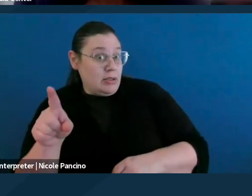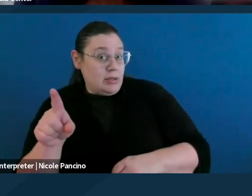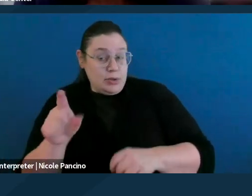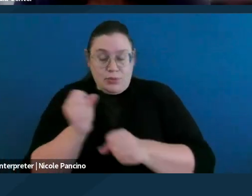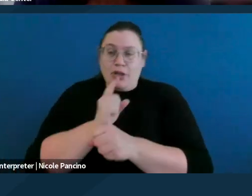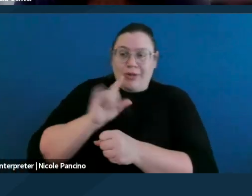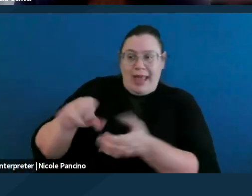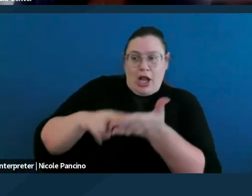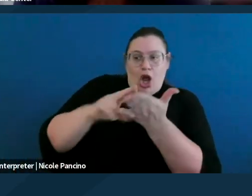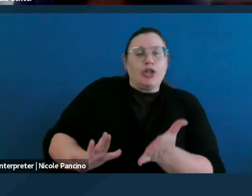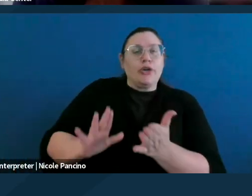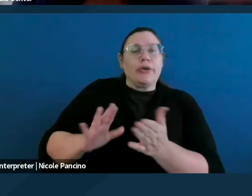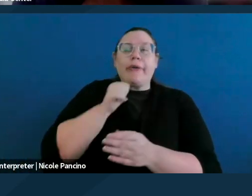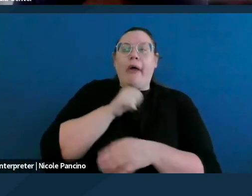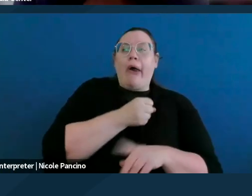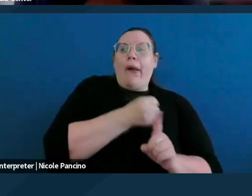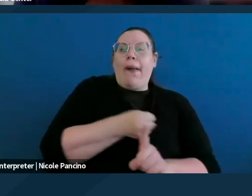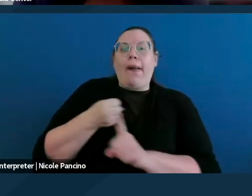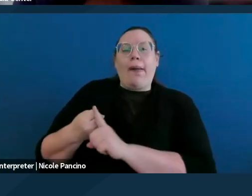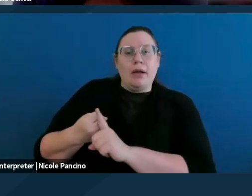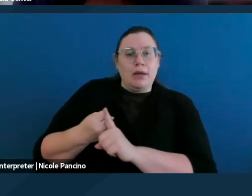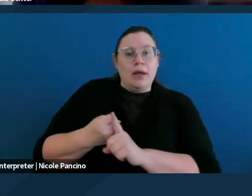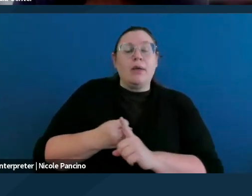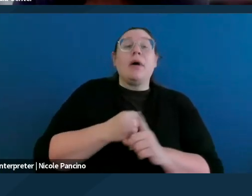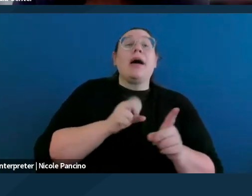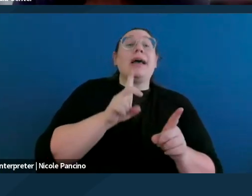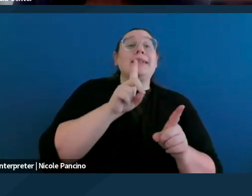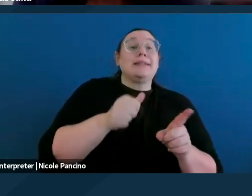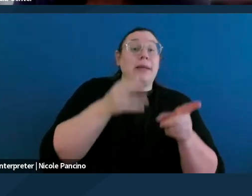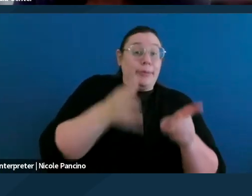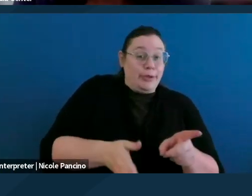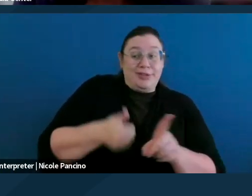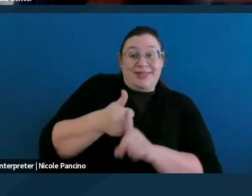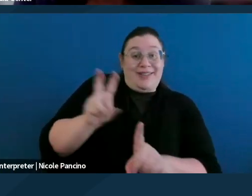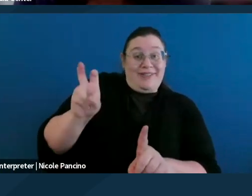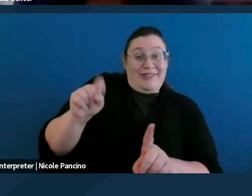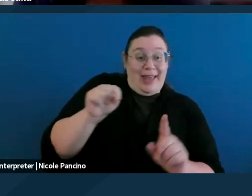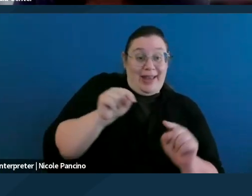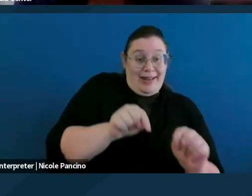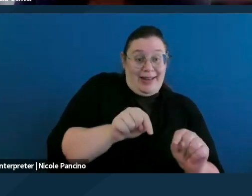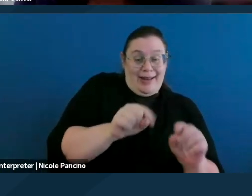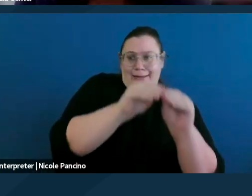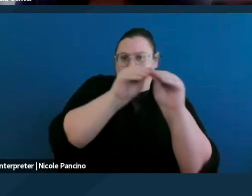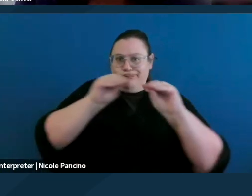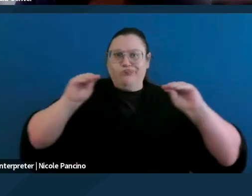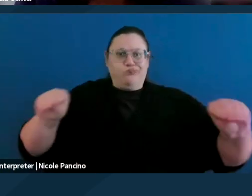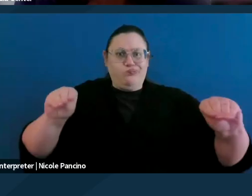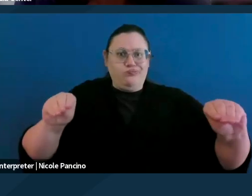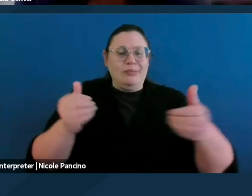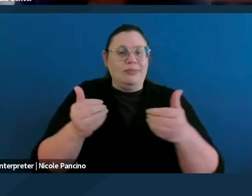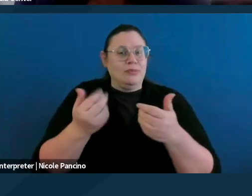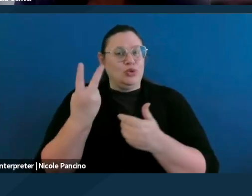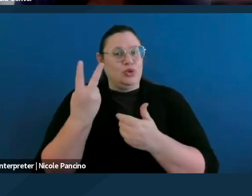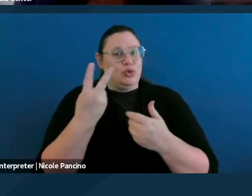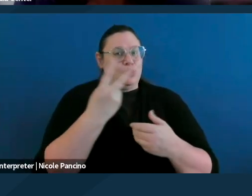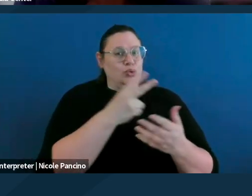is not double dipping by counting a disabled veteran in two categories,